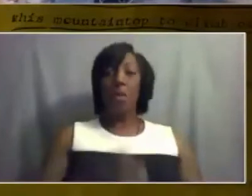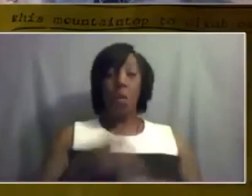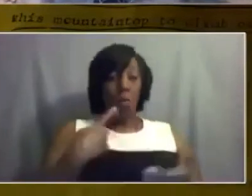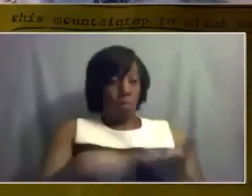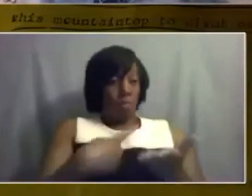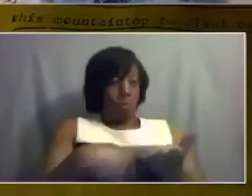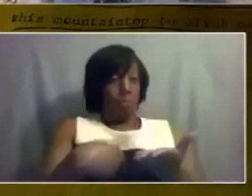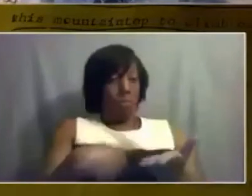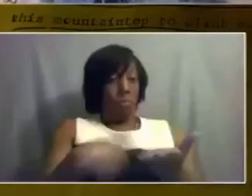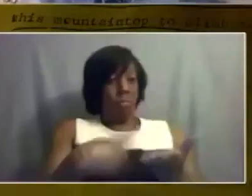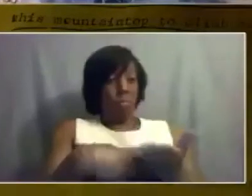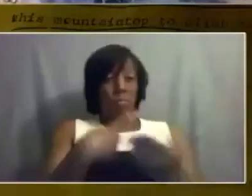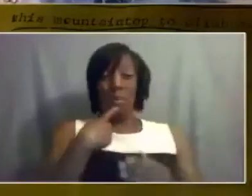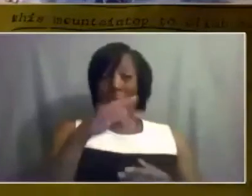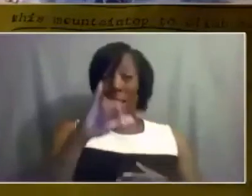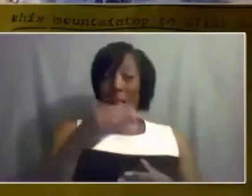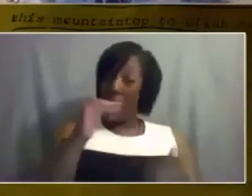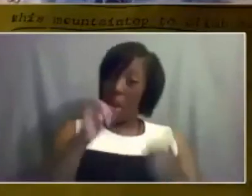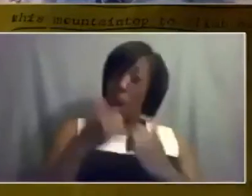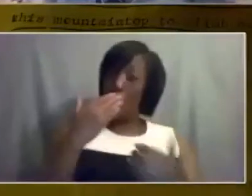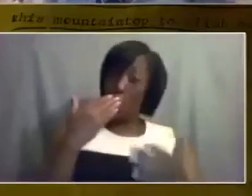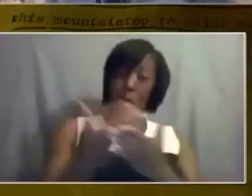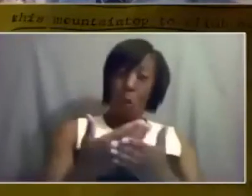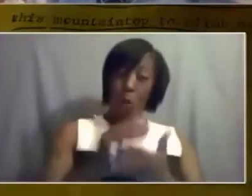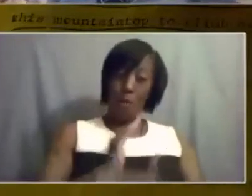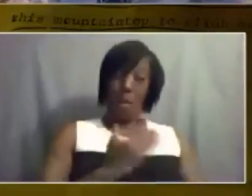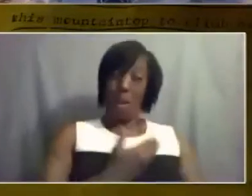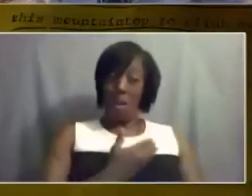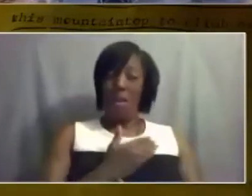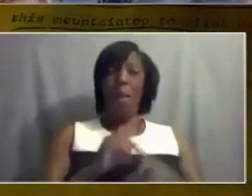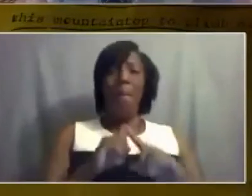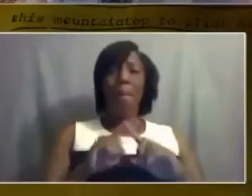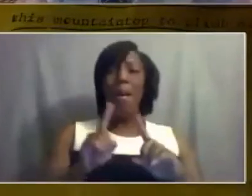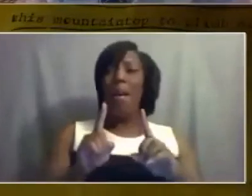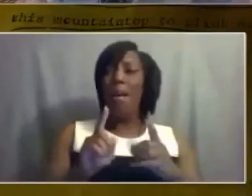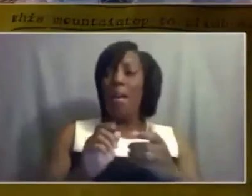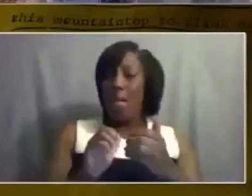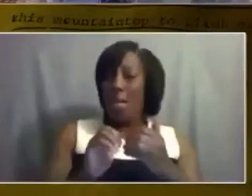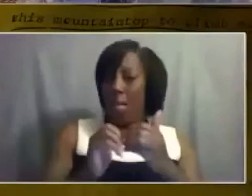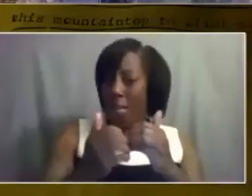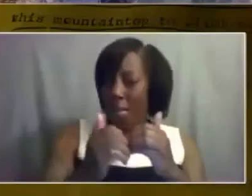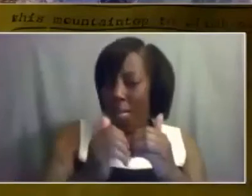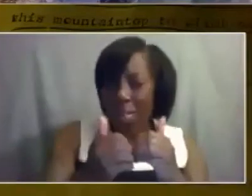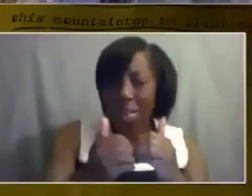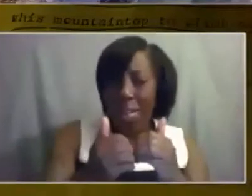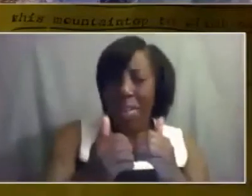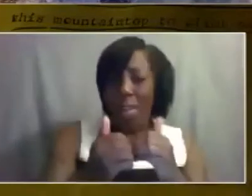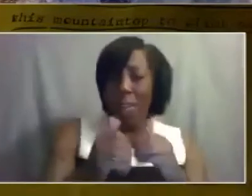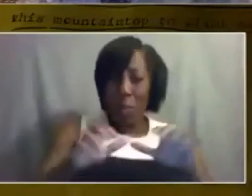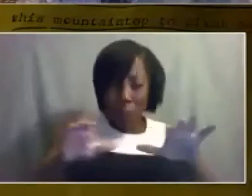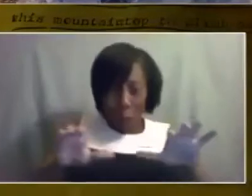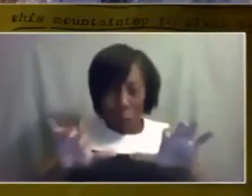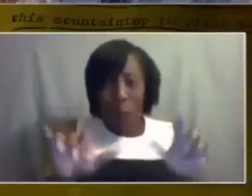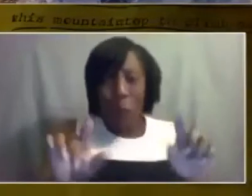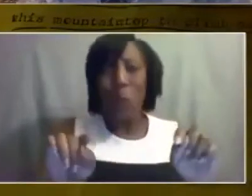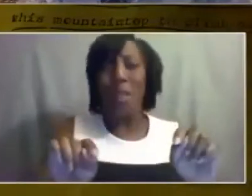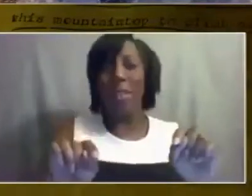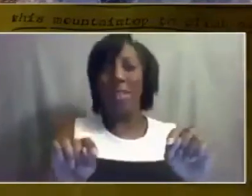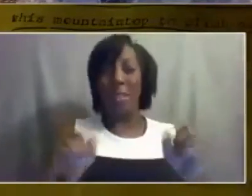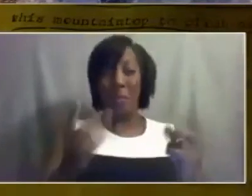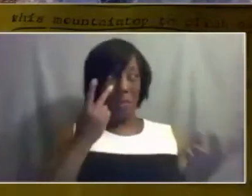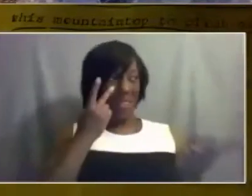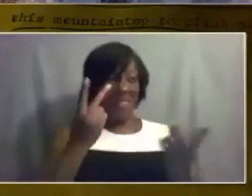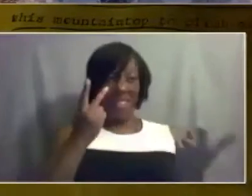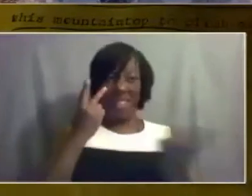the planet and good for our people, et cetera. But we haven't necessarily seen the folks that we elect to champion do like